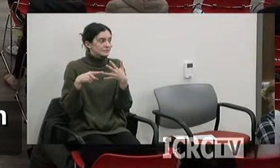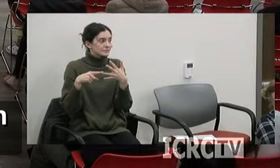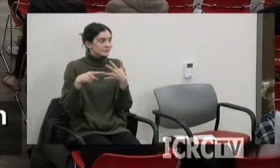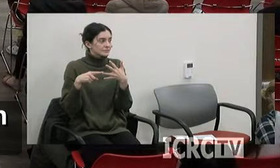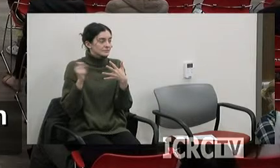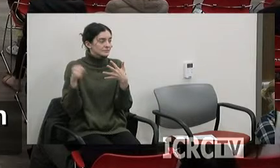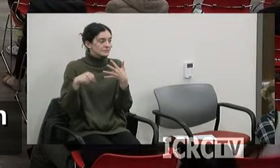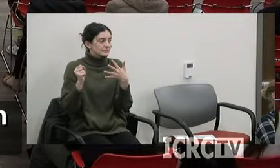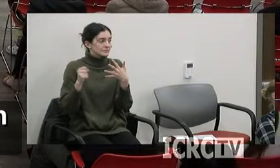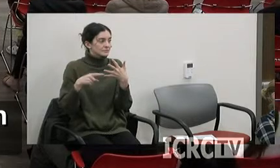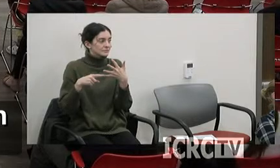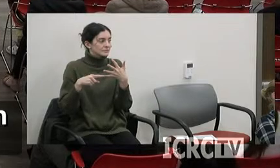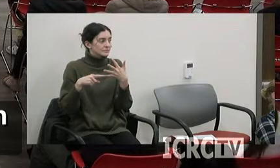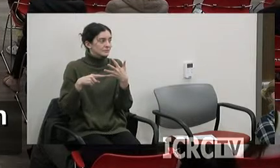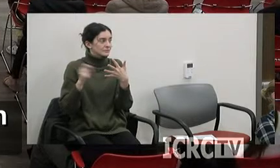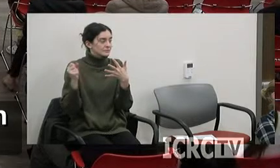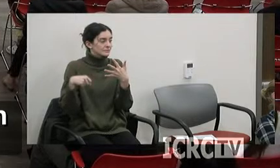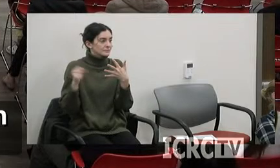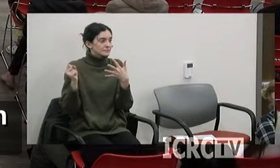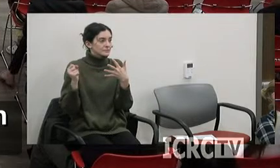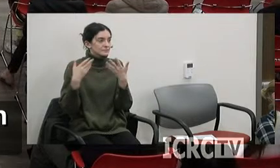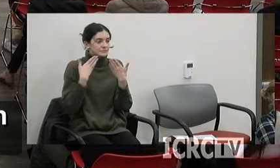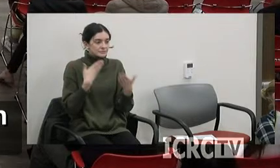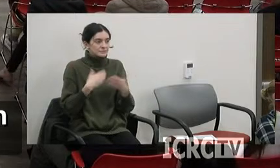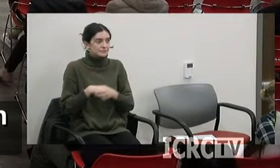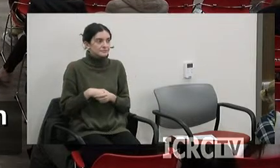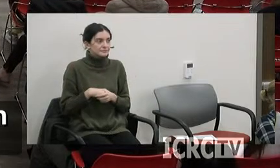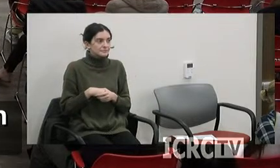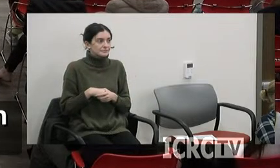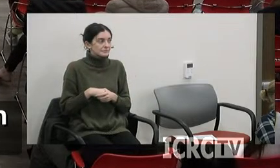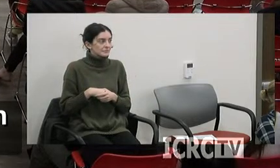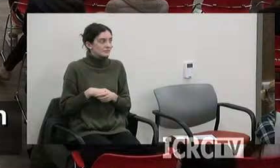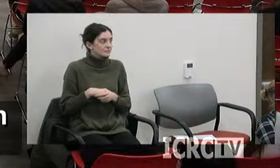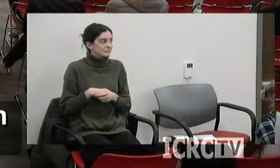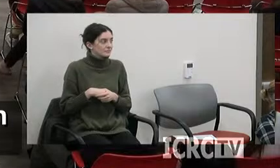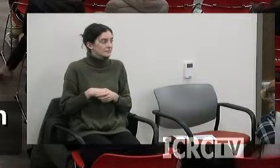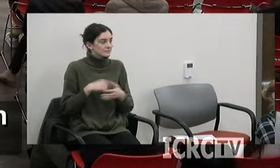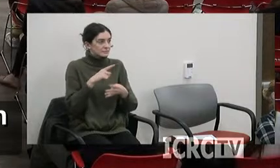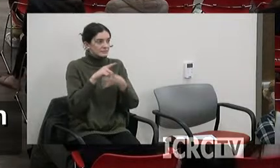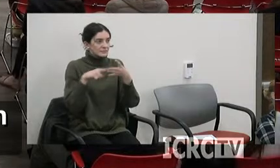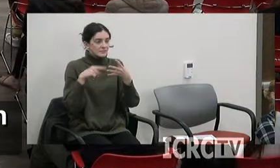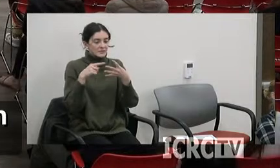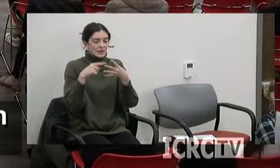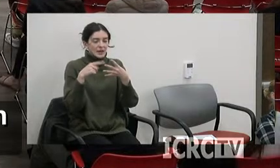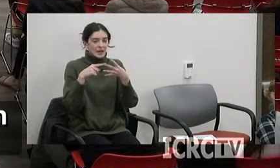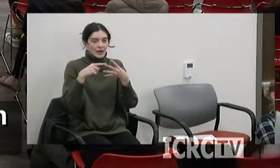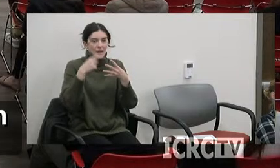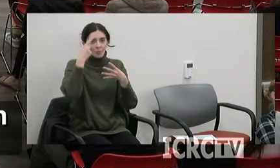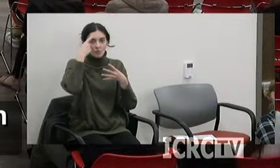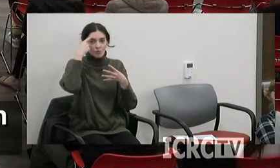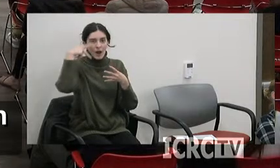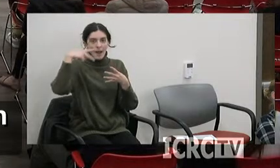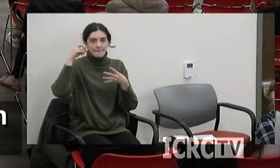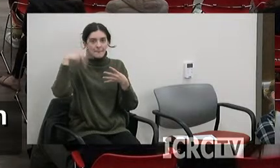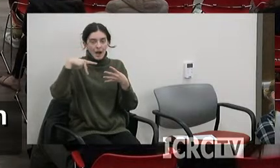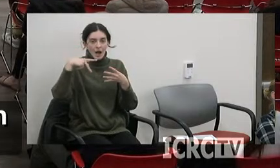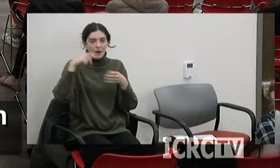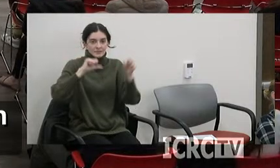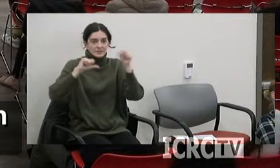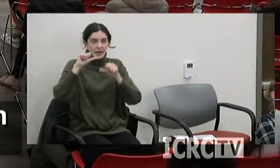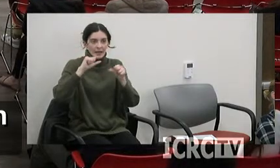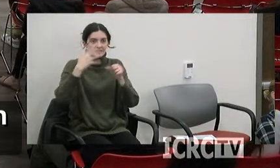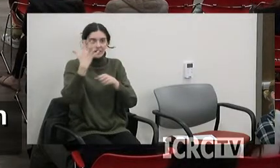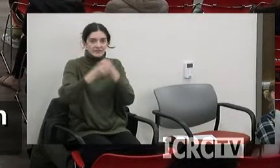Chestnut? Yes. Mr. Miranda? Yes, thank you. I need a motion for Brain Pop Science Curriculum 5-year